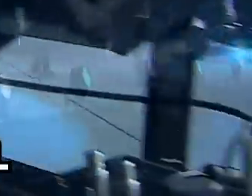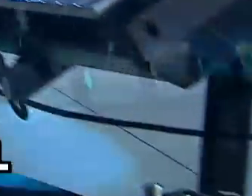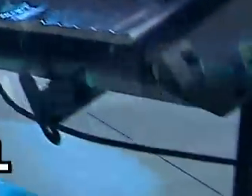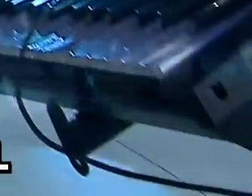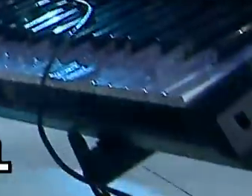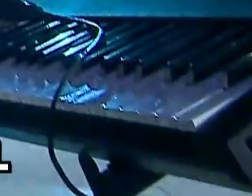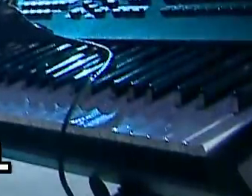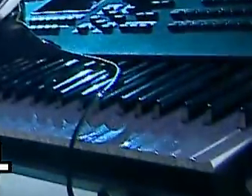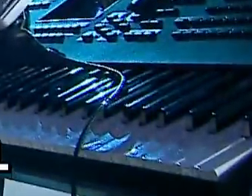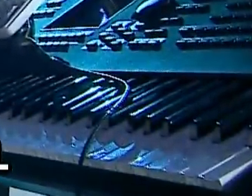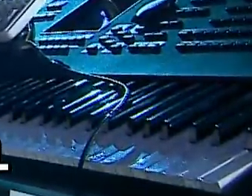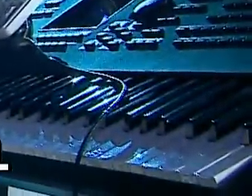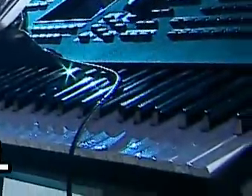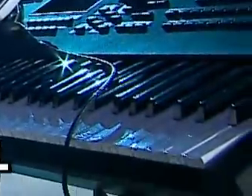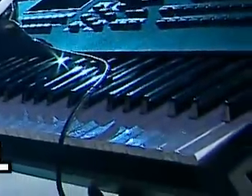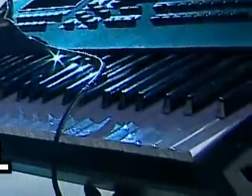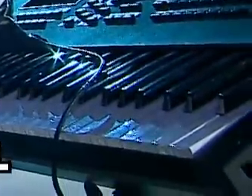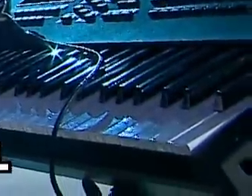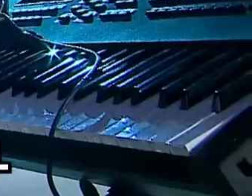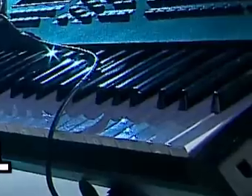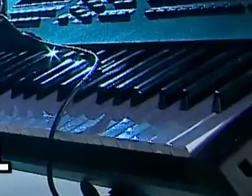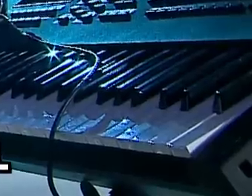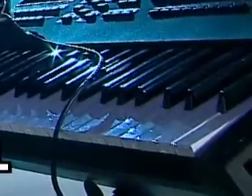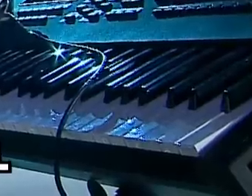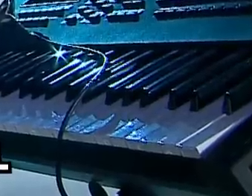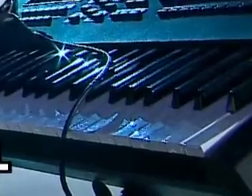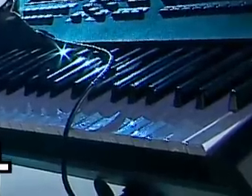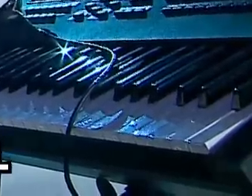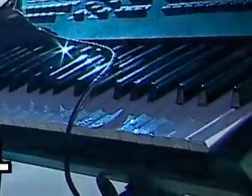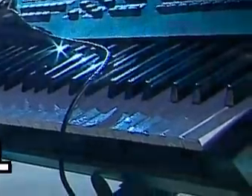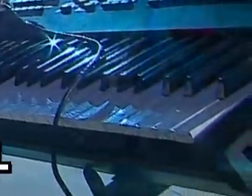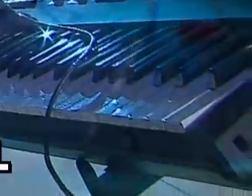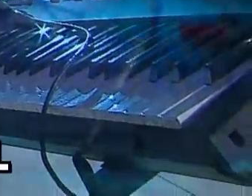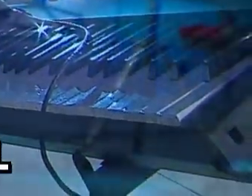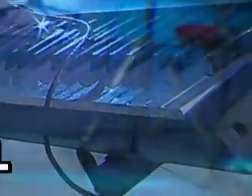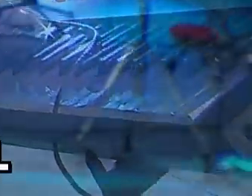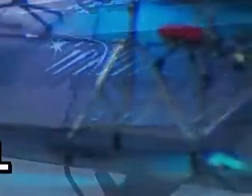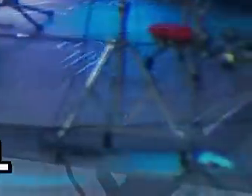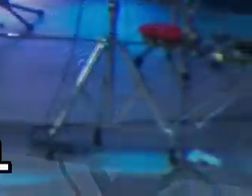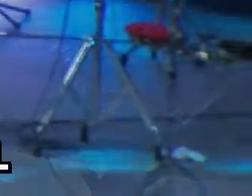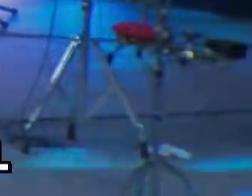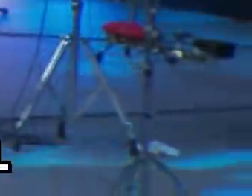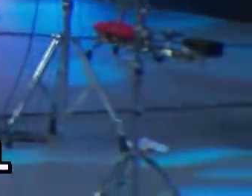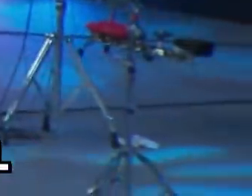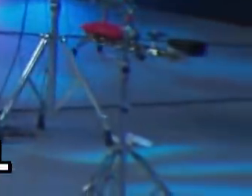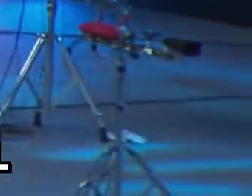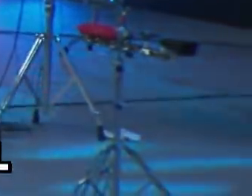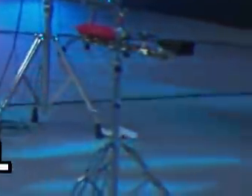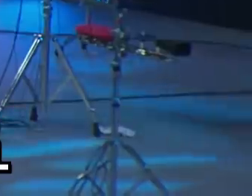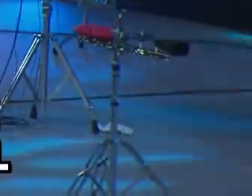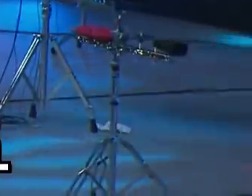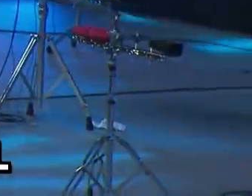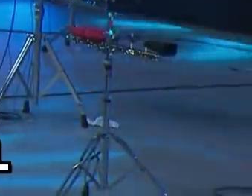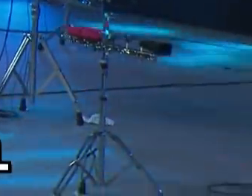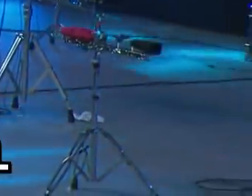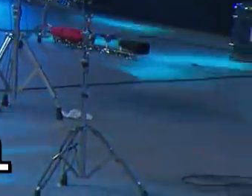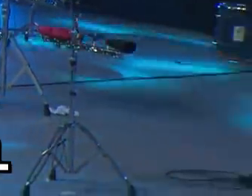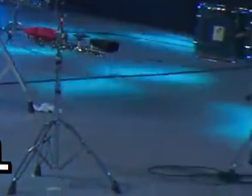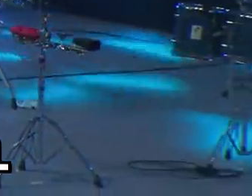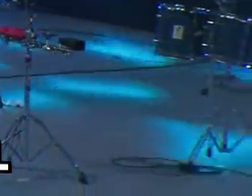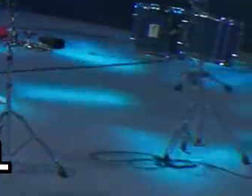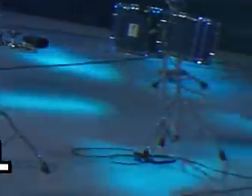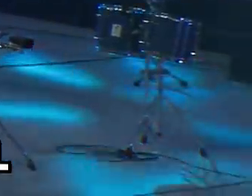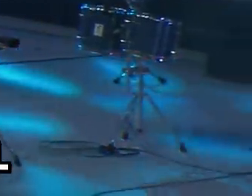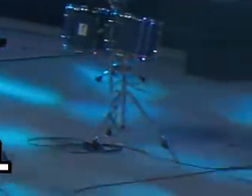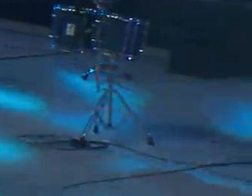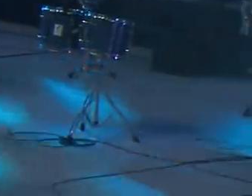we're gonna bless the Lord together. We sing. Bless the Lord, oh my soul.